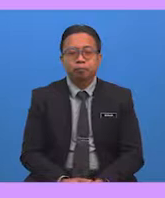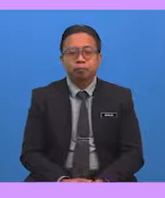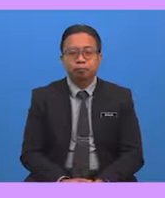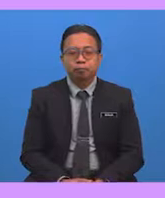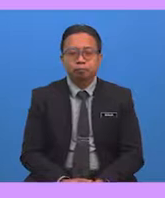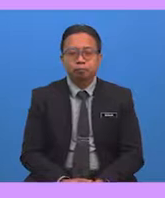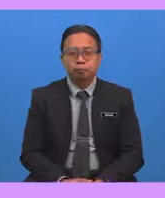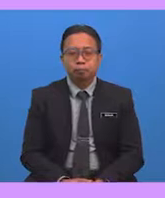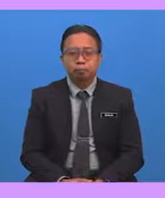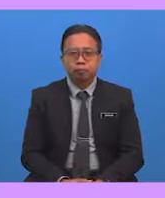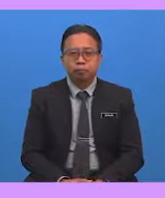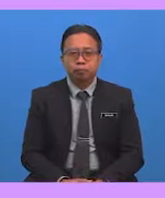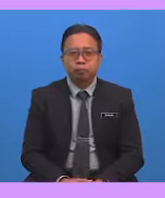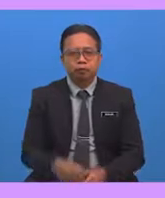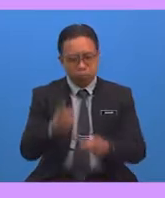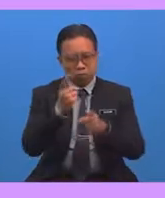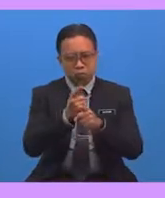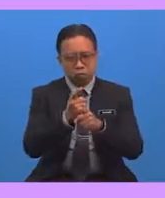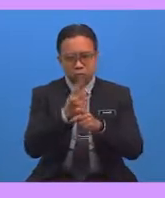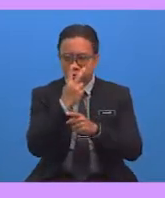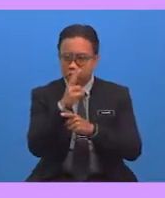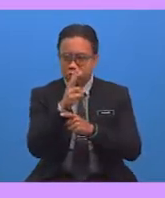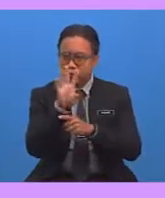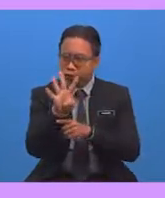that, it is certainly true that.